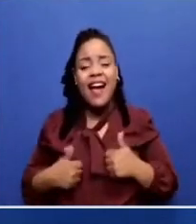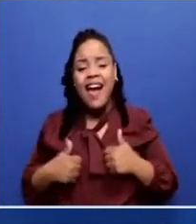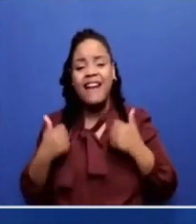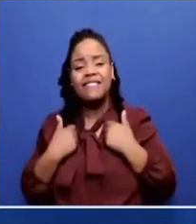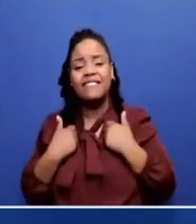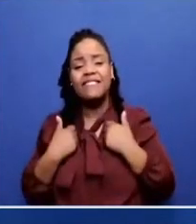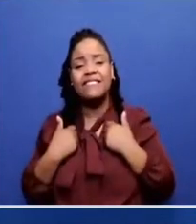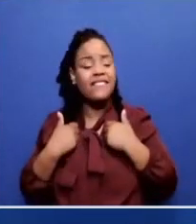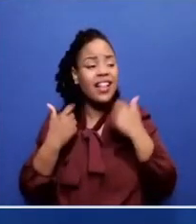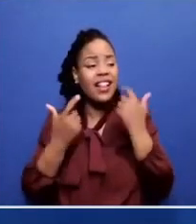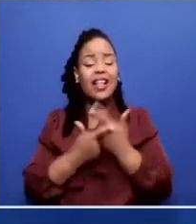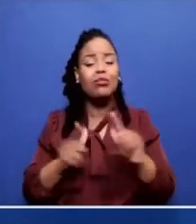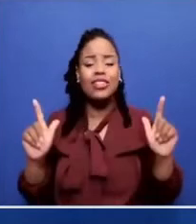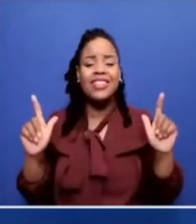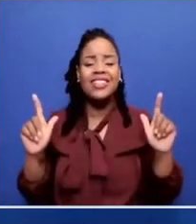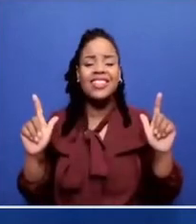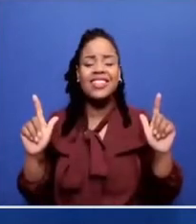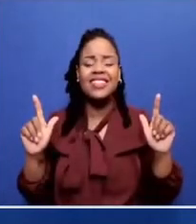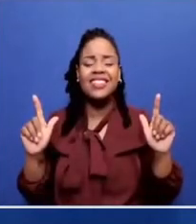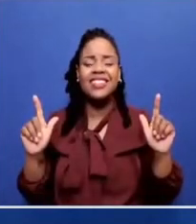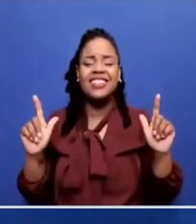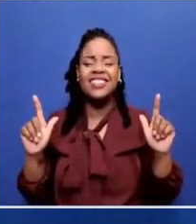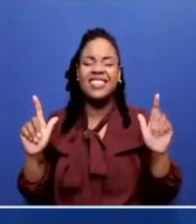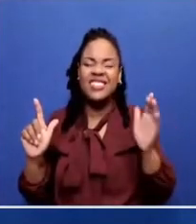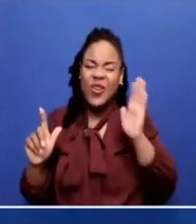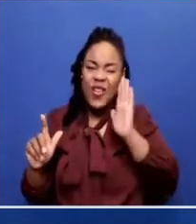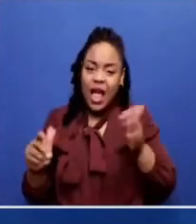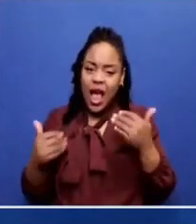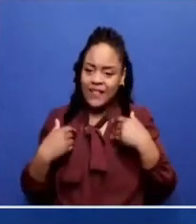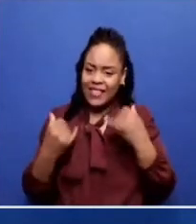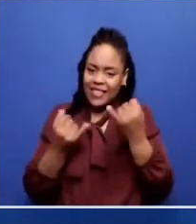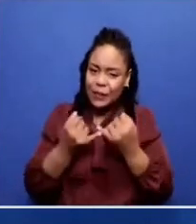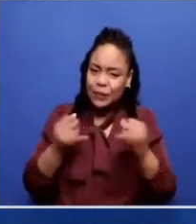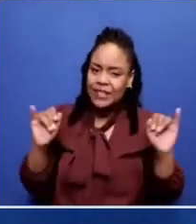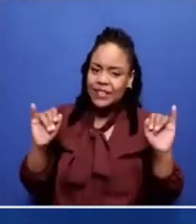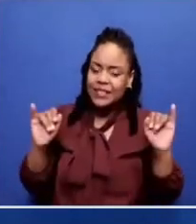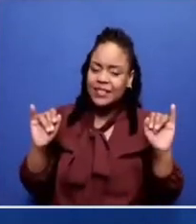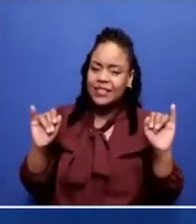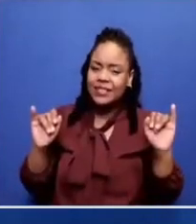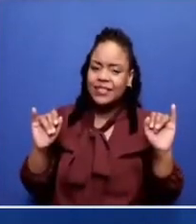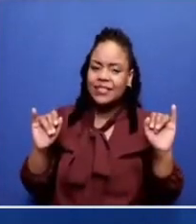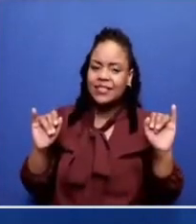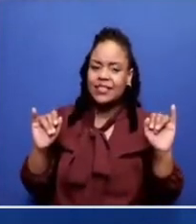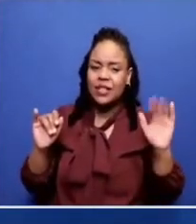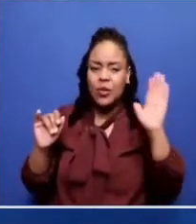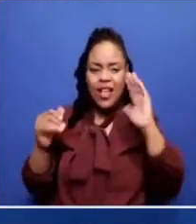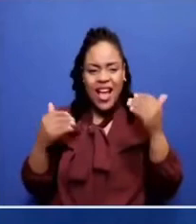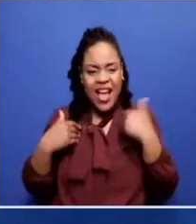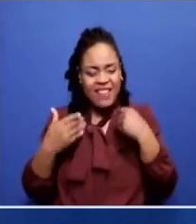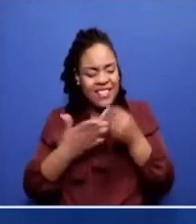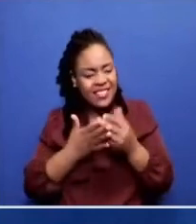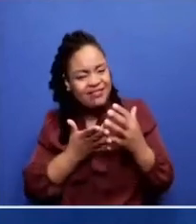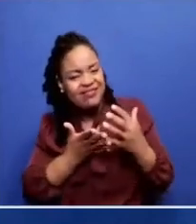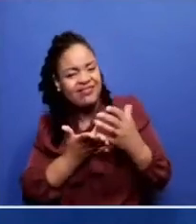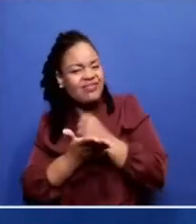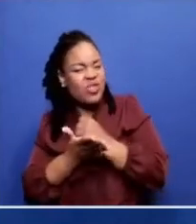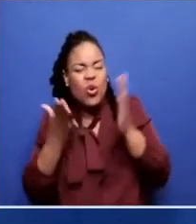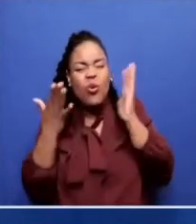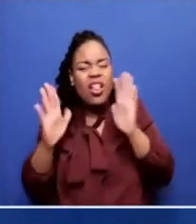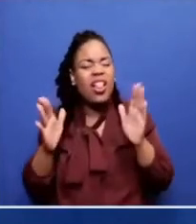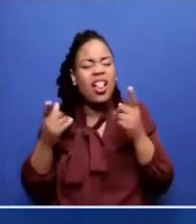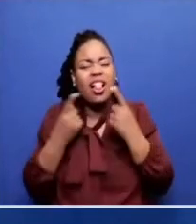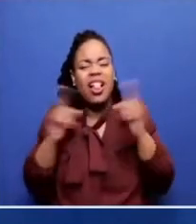of independence, cash and decree. But it is obvious